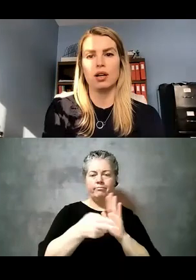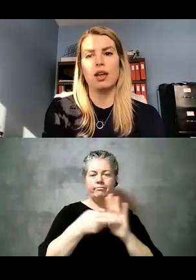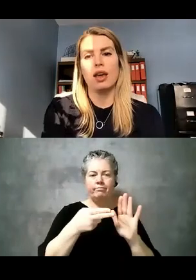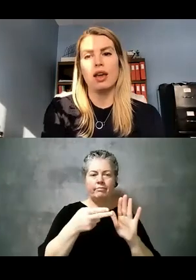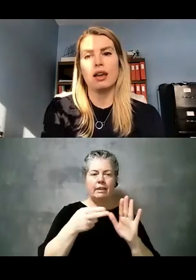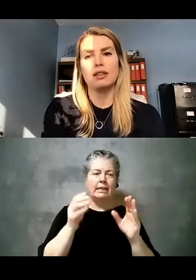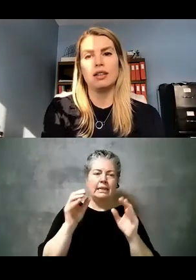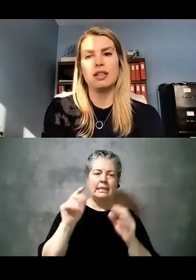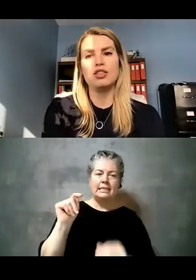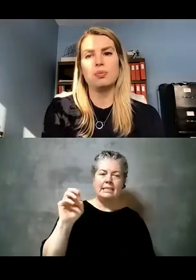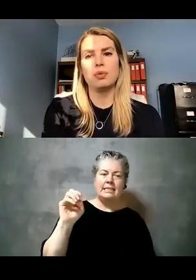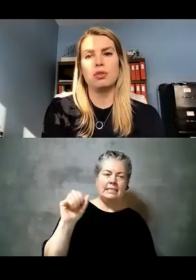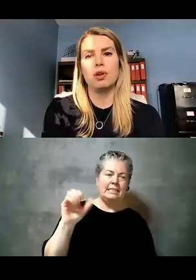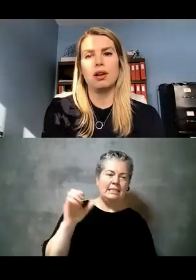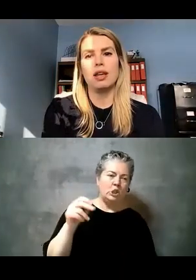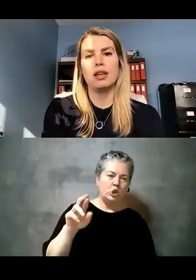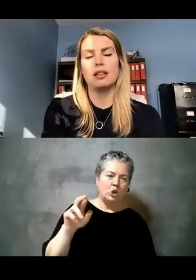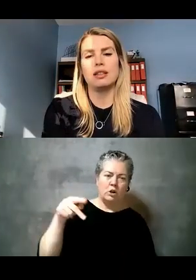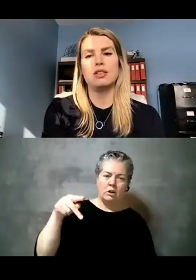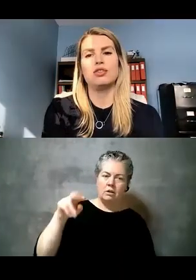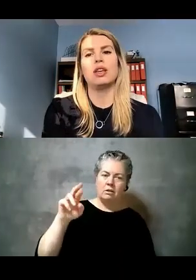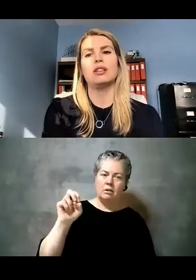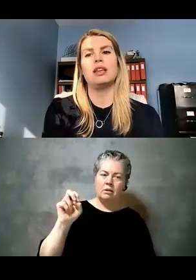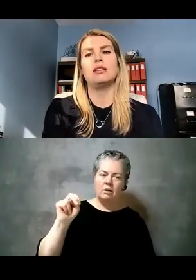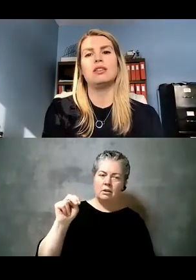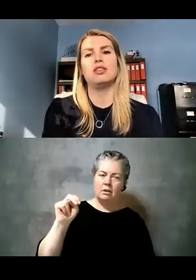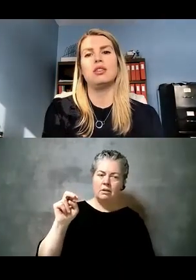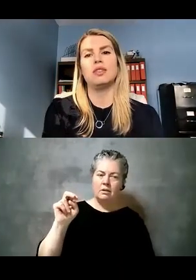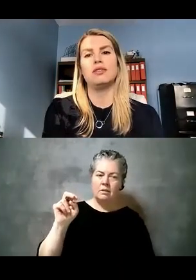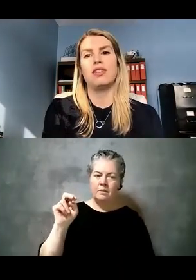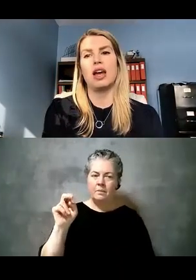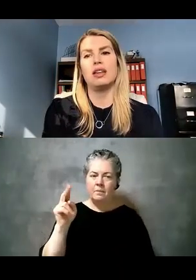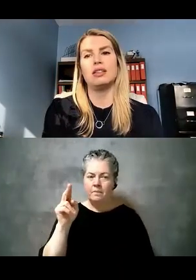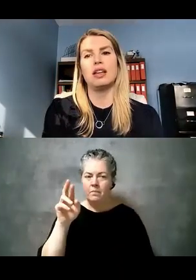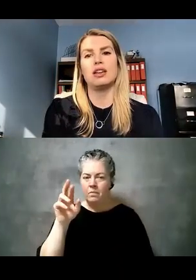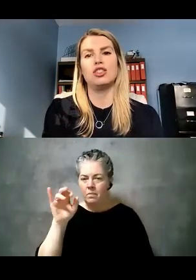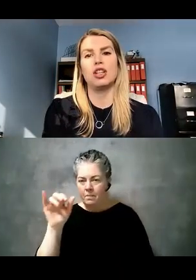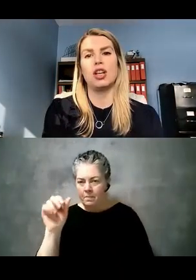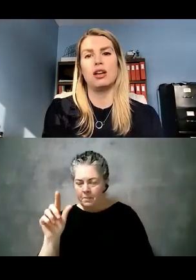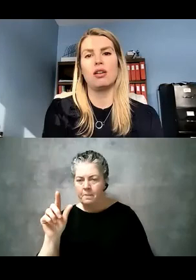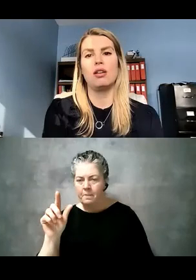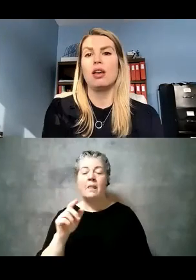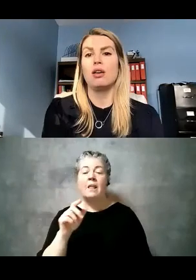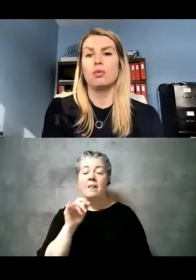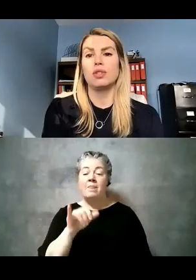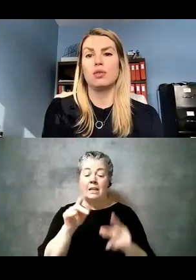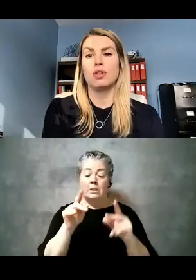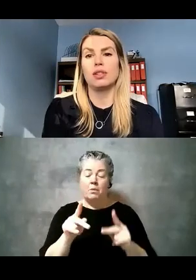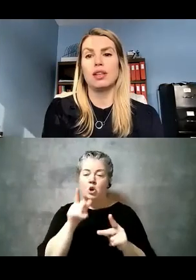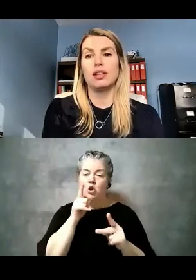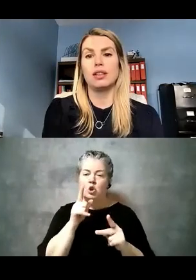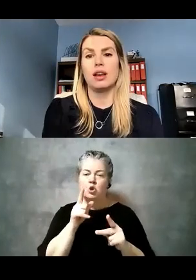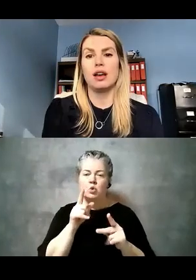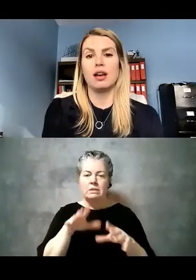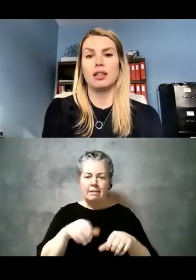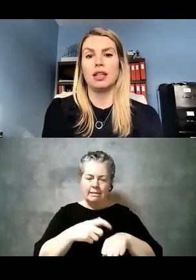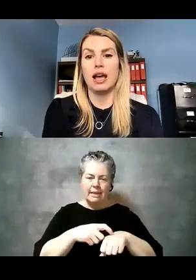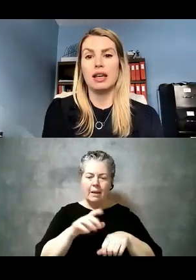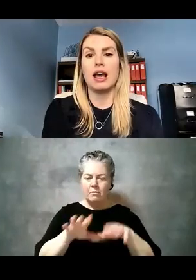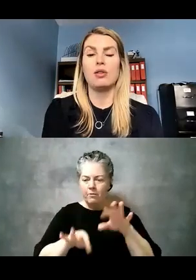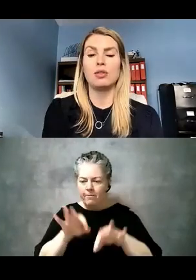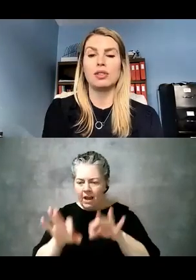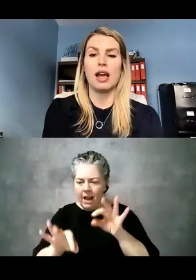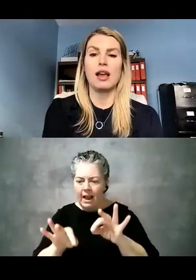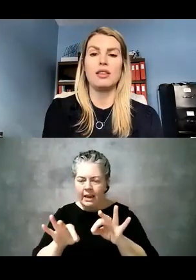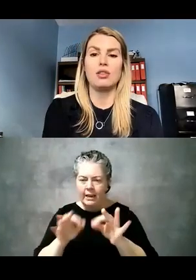teacherpreneur. And a teacherpreneur is a teacher that takes initiative to find and share resources